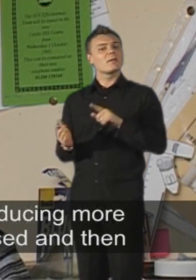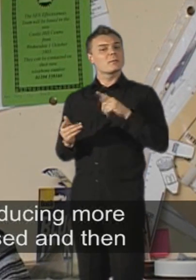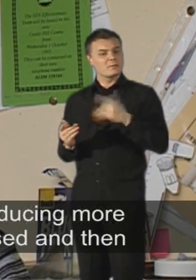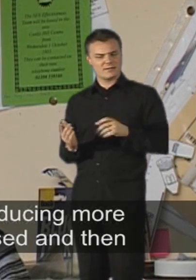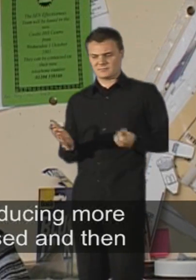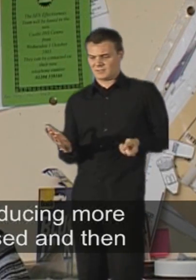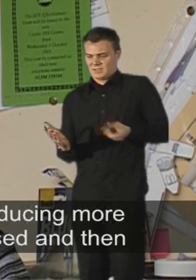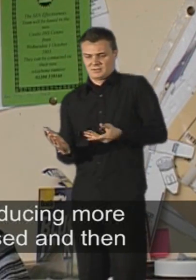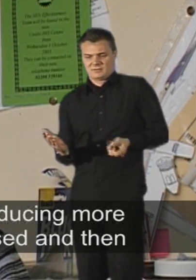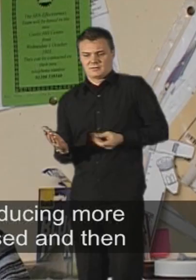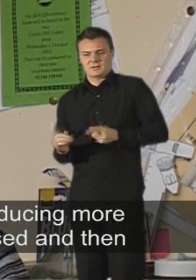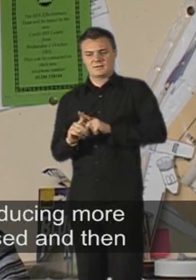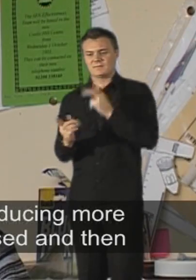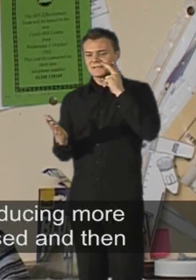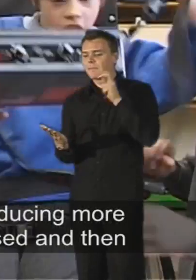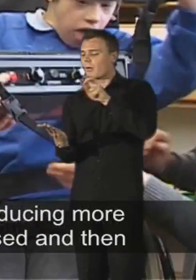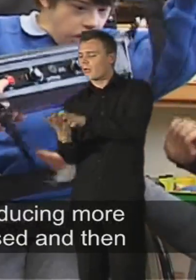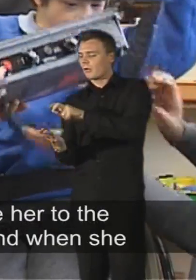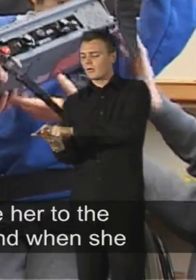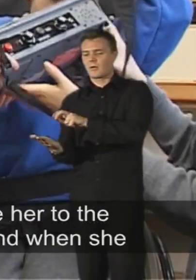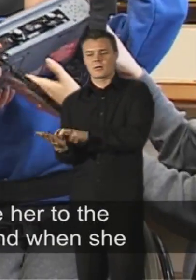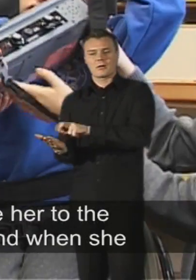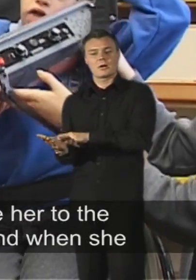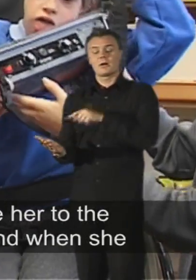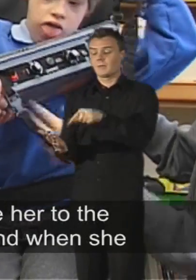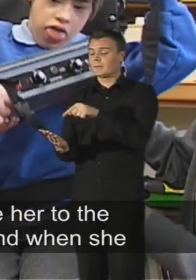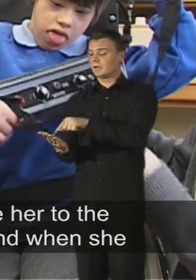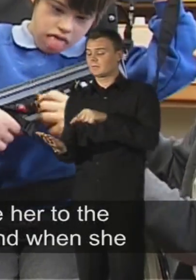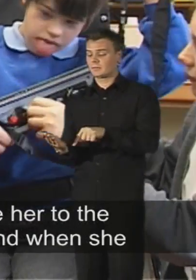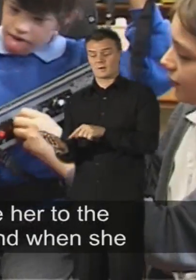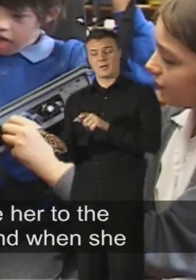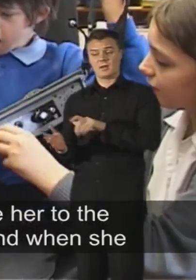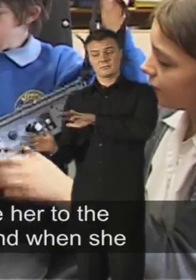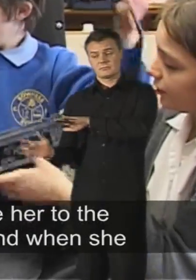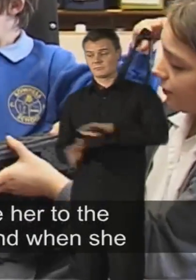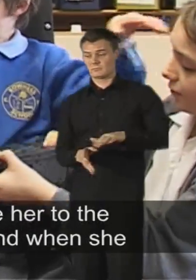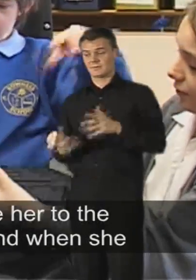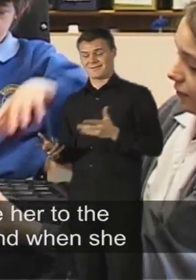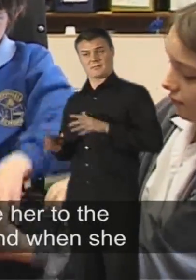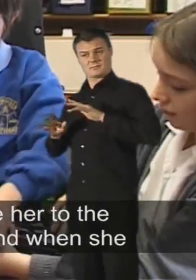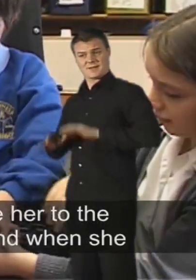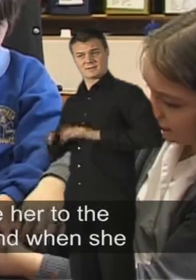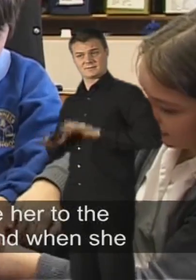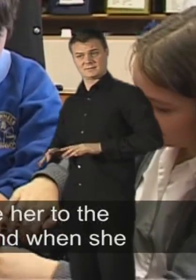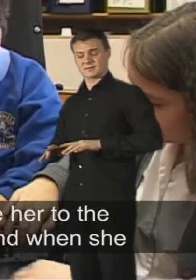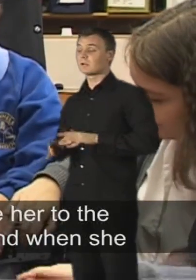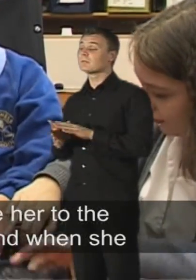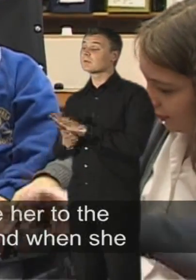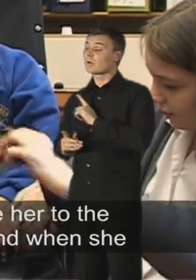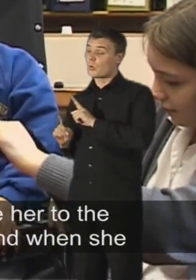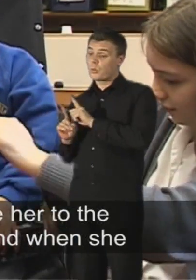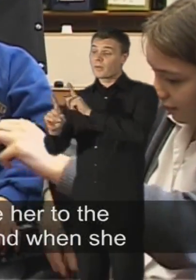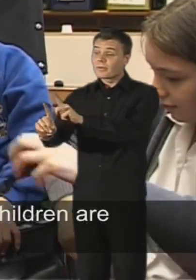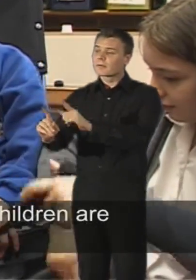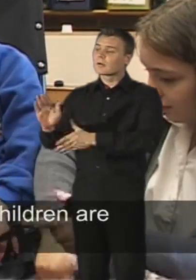introducing more and more symbols as she progressed, and then moving on to text speak. And I take her to the shops so she can use it properly, and